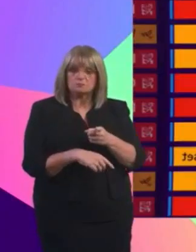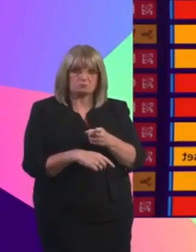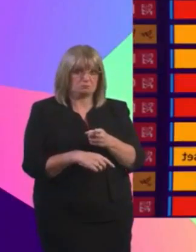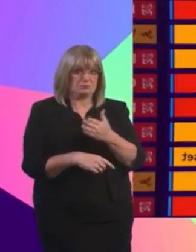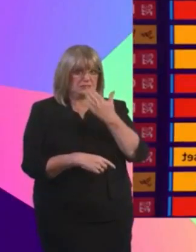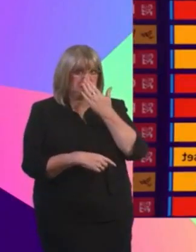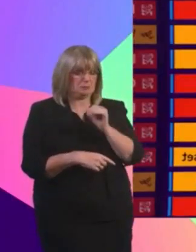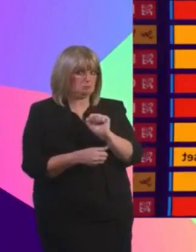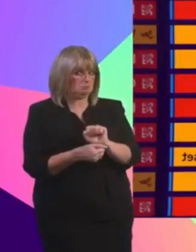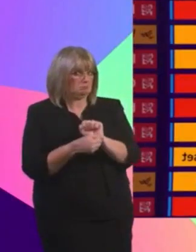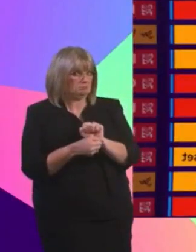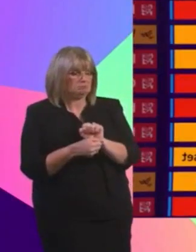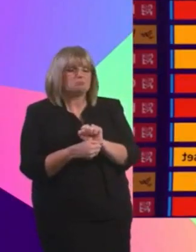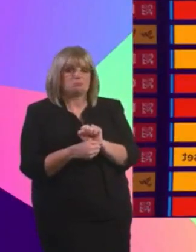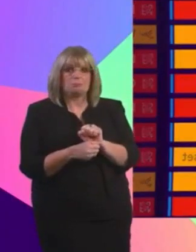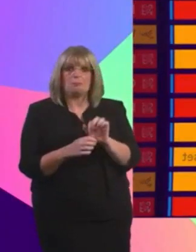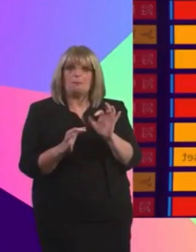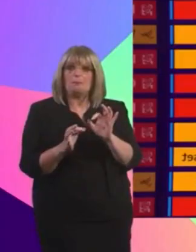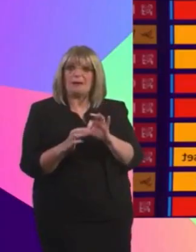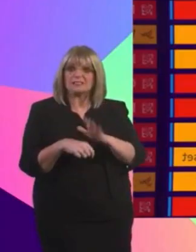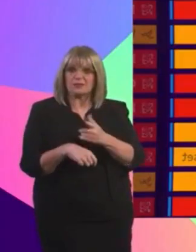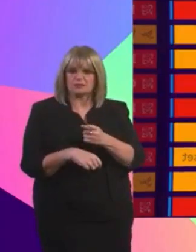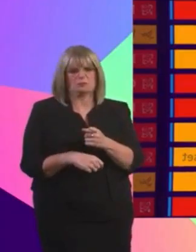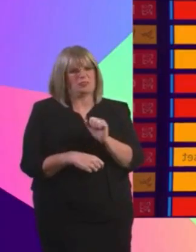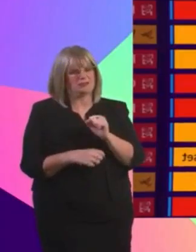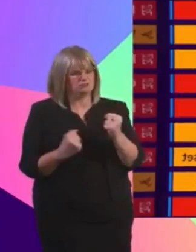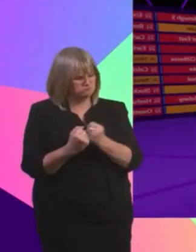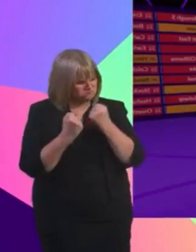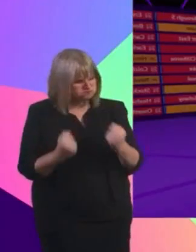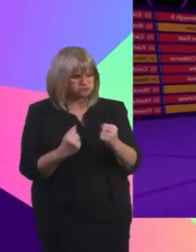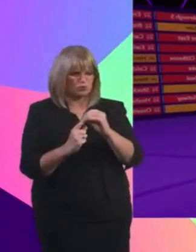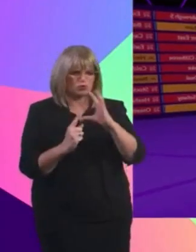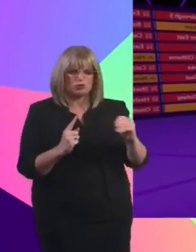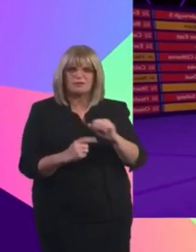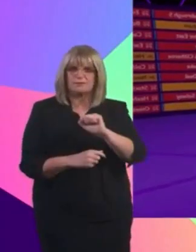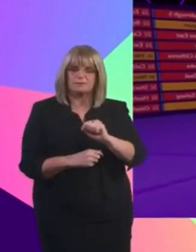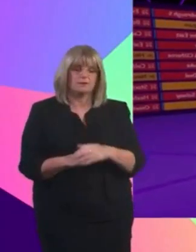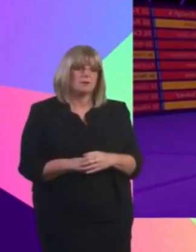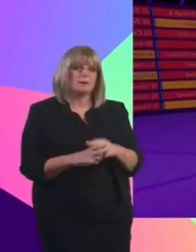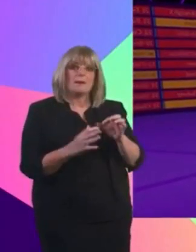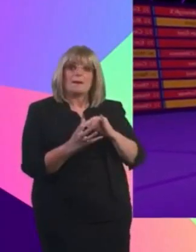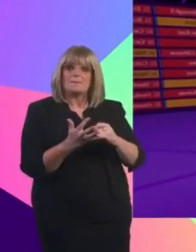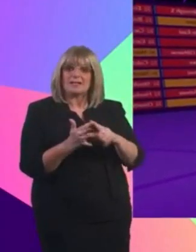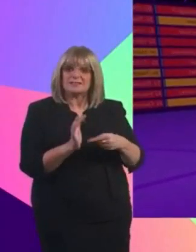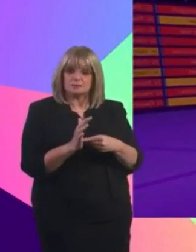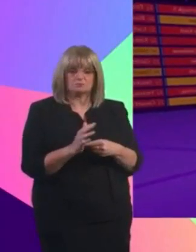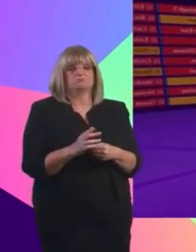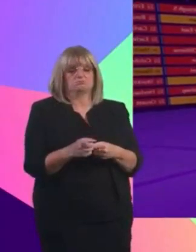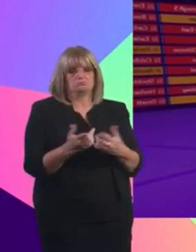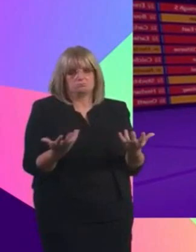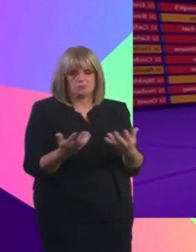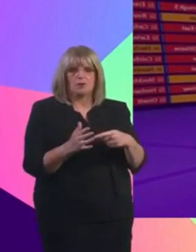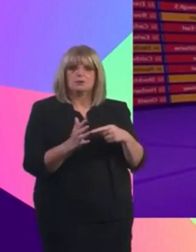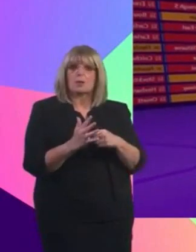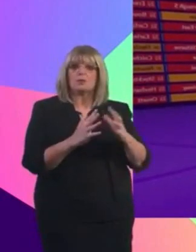been relatively relaxed, certainly when I've been spending time over the last few weeks. So I think the scale of the losses in Scotland and the fact that